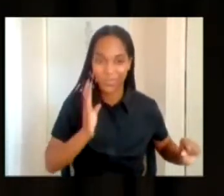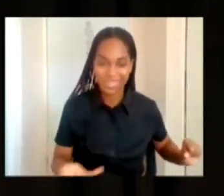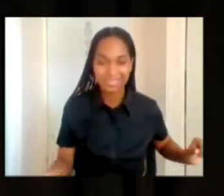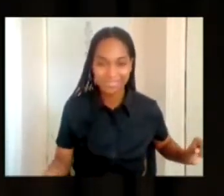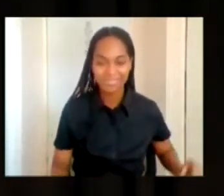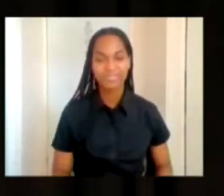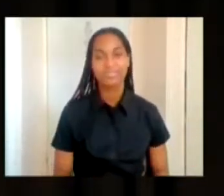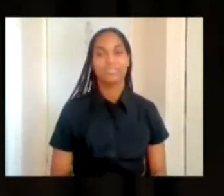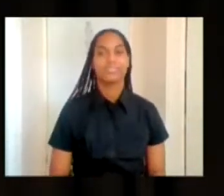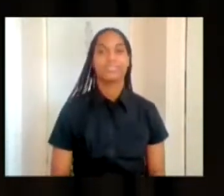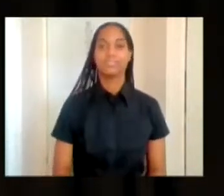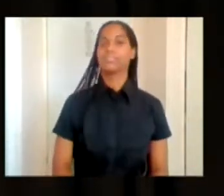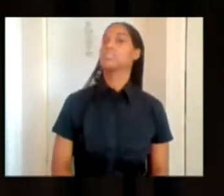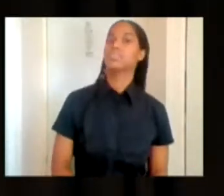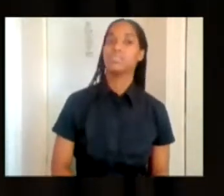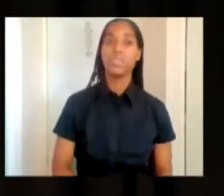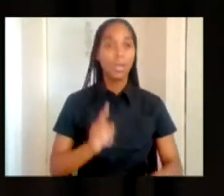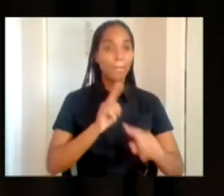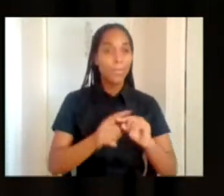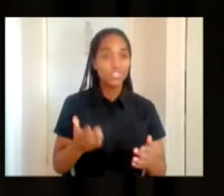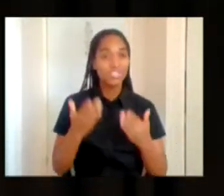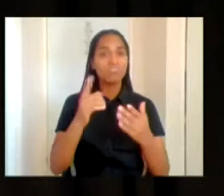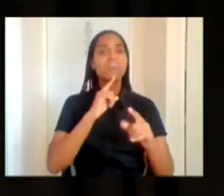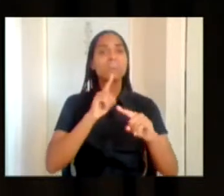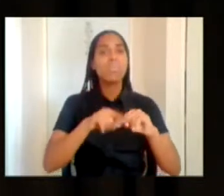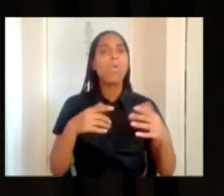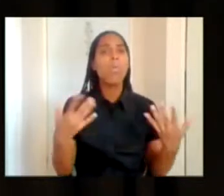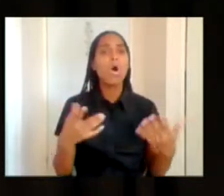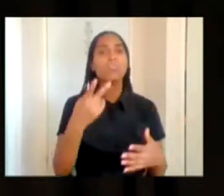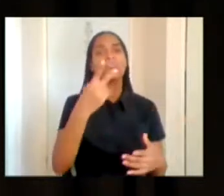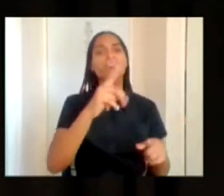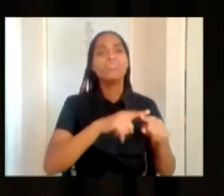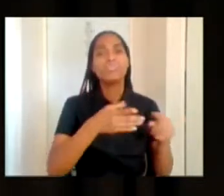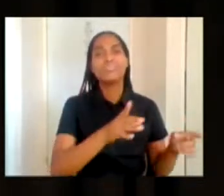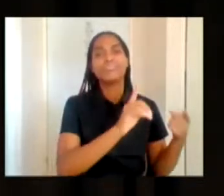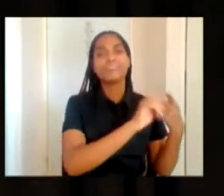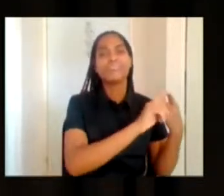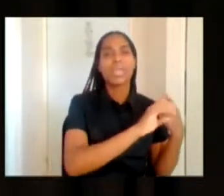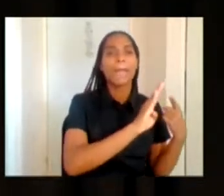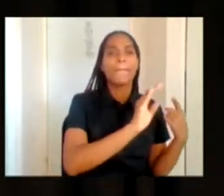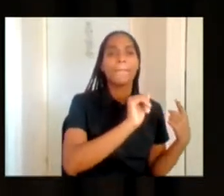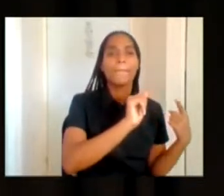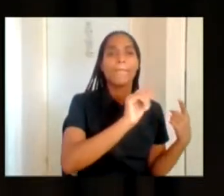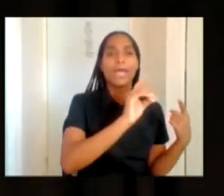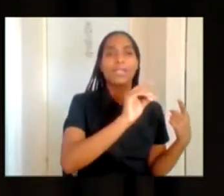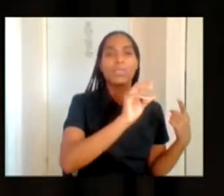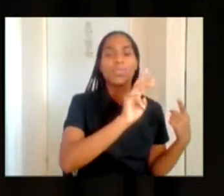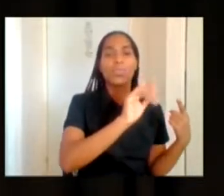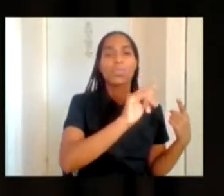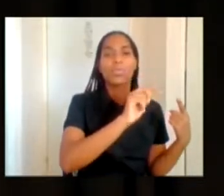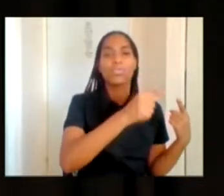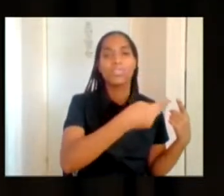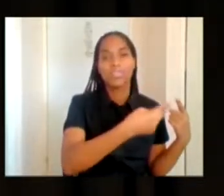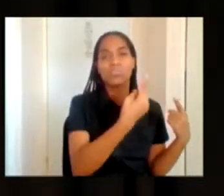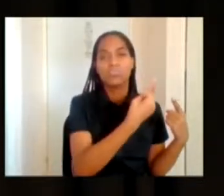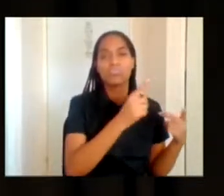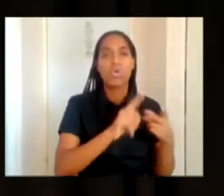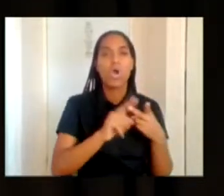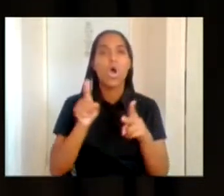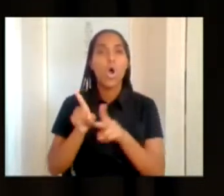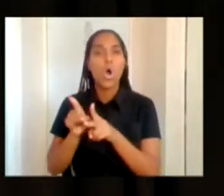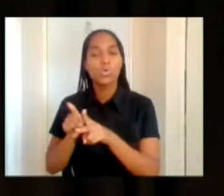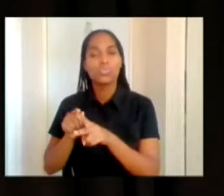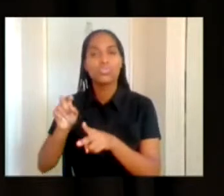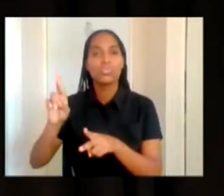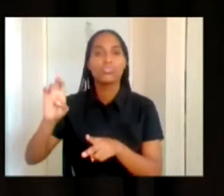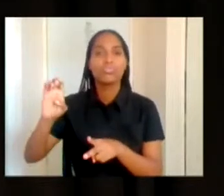So, but the delivery is really based on 2 parameters, the bandwidth used and then the reception quality. So I'll talk about both of those because